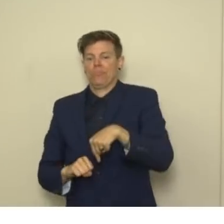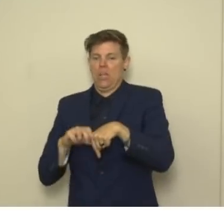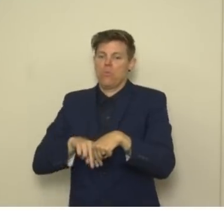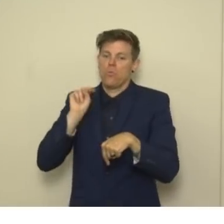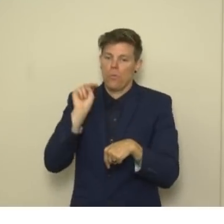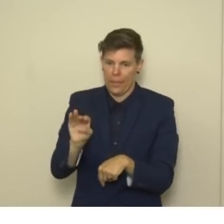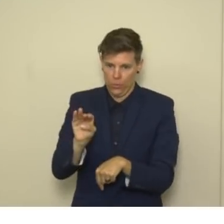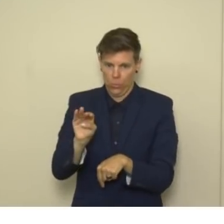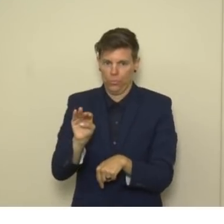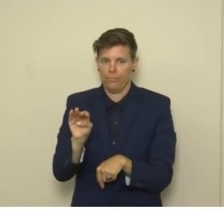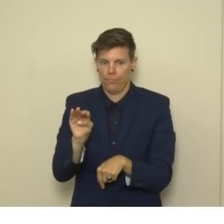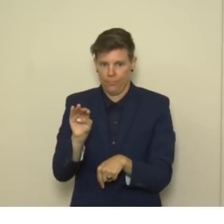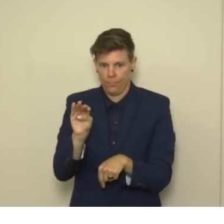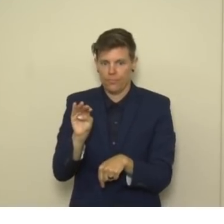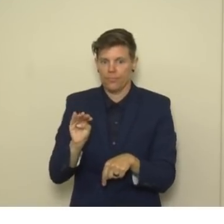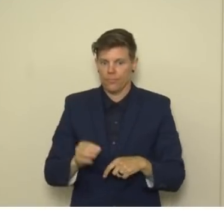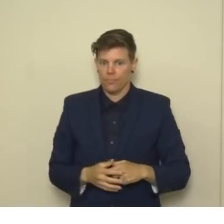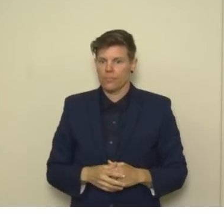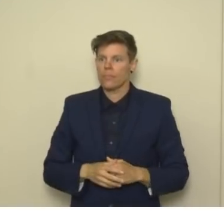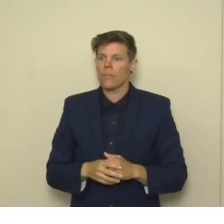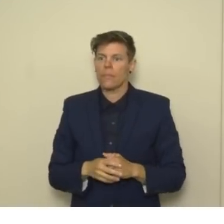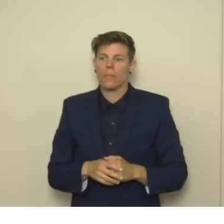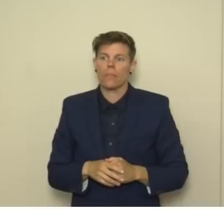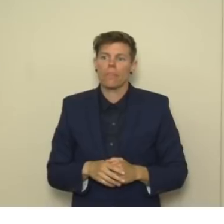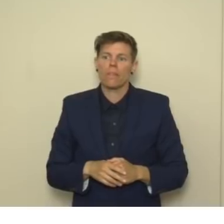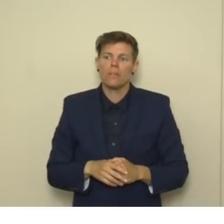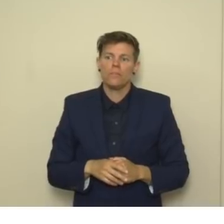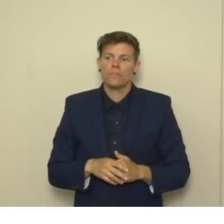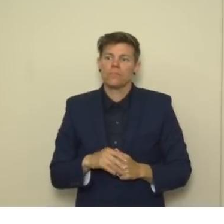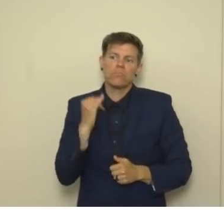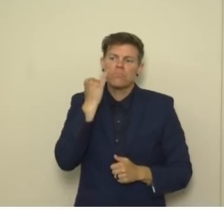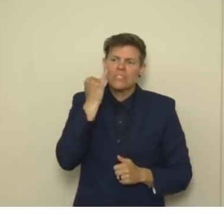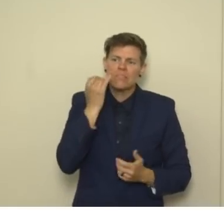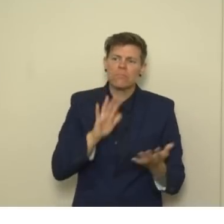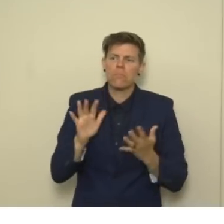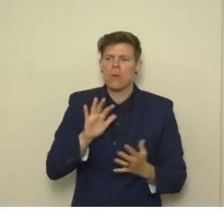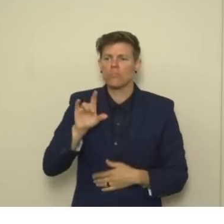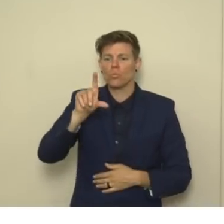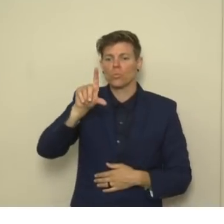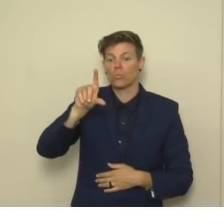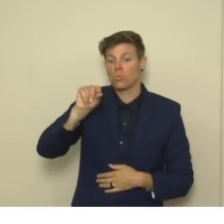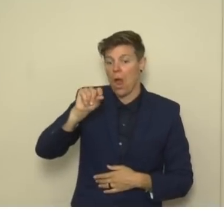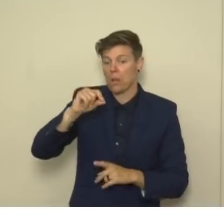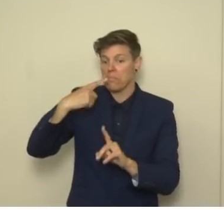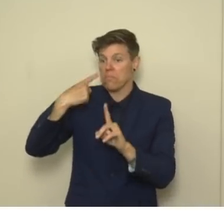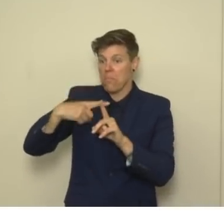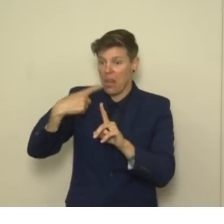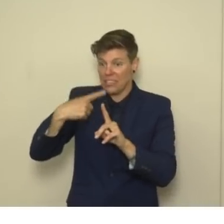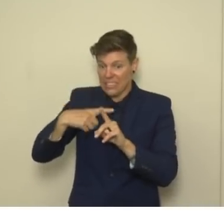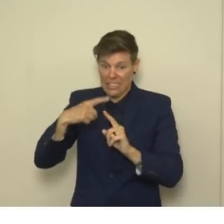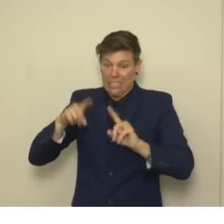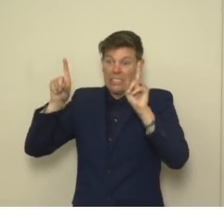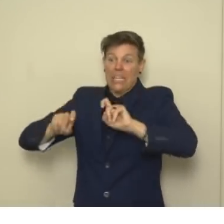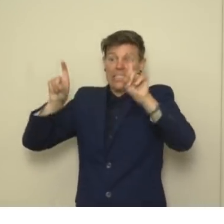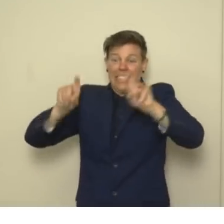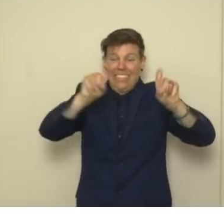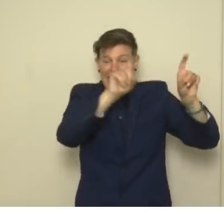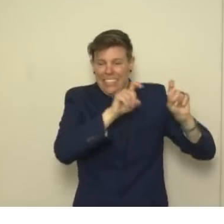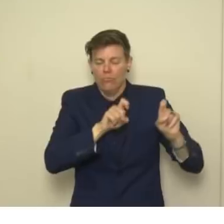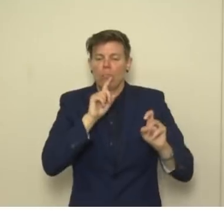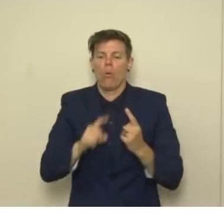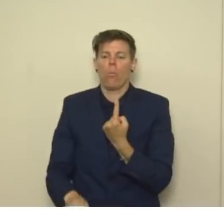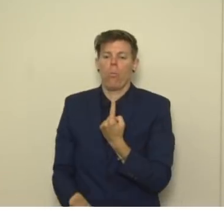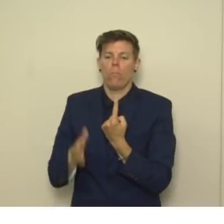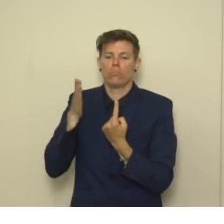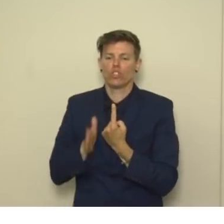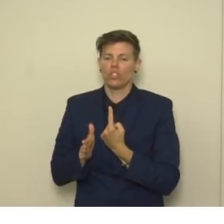reiterate, you can have 20 positive tests, you're still only 1 case. We haven't gotten to that period, but we're coming to it where you might get COVID